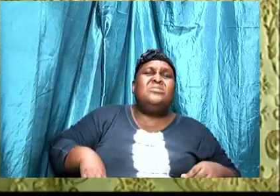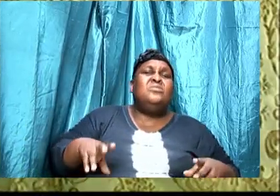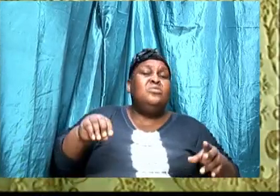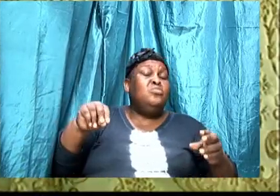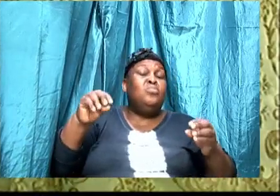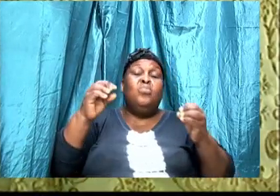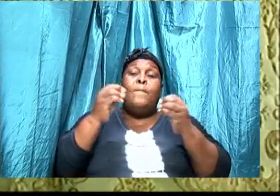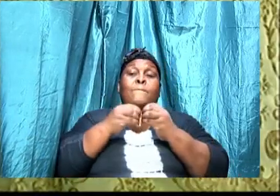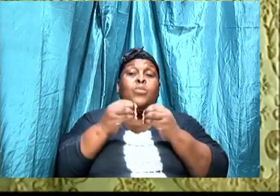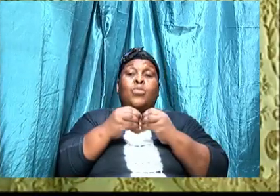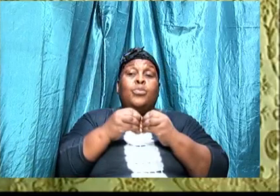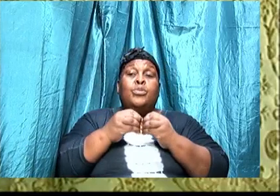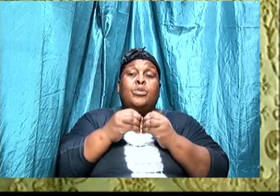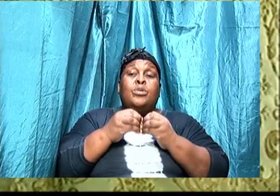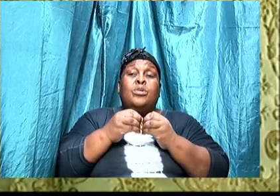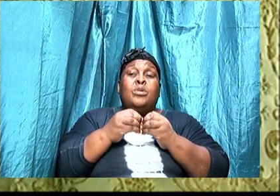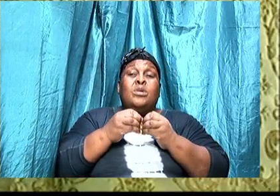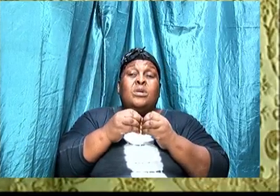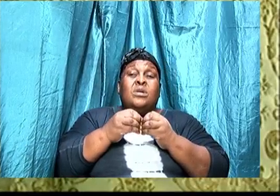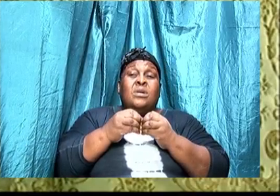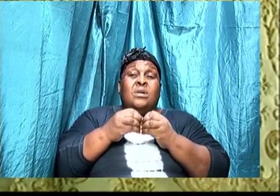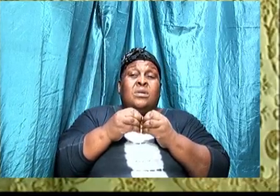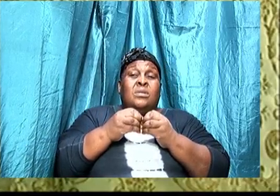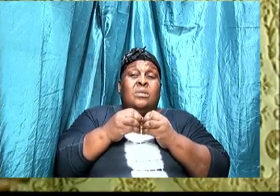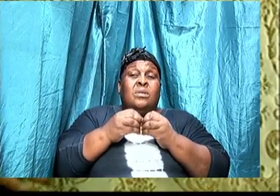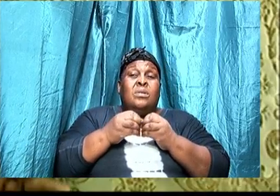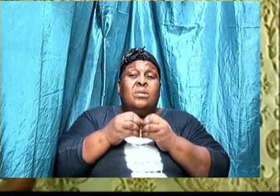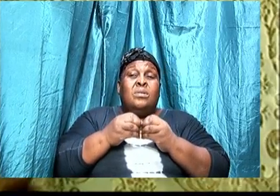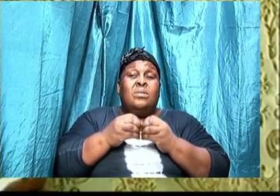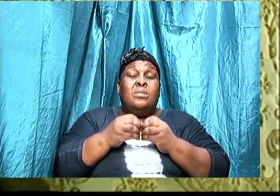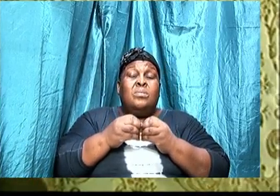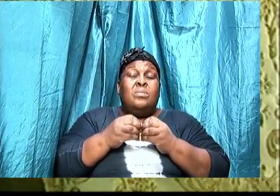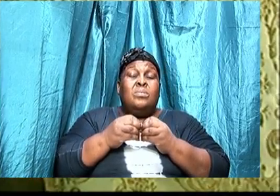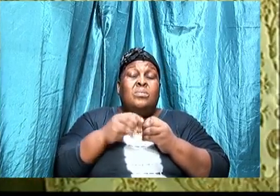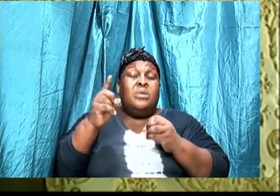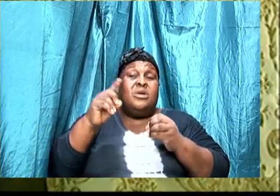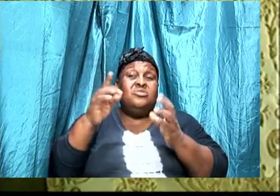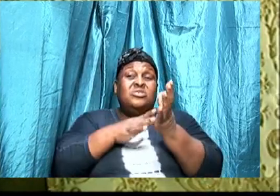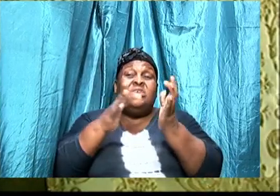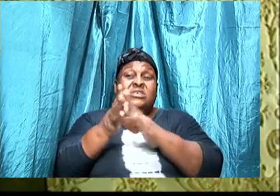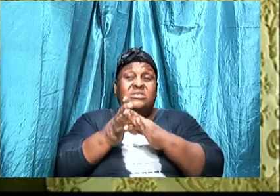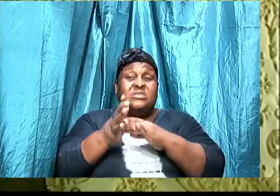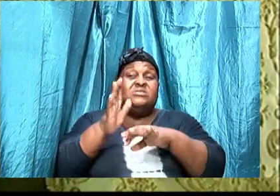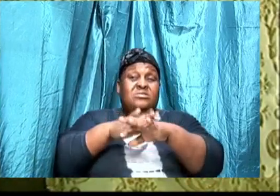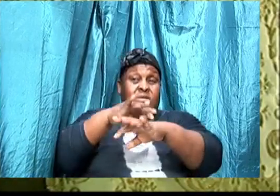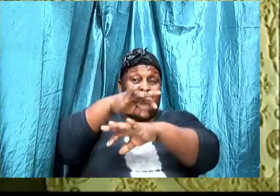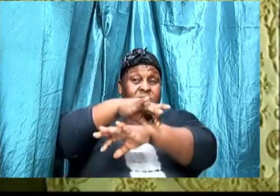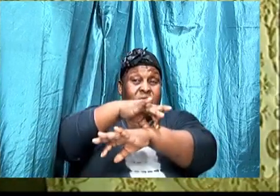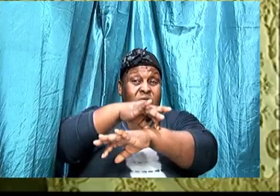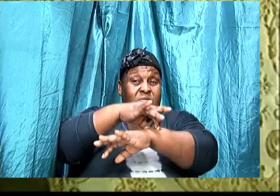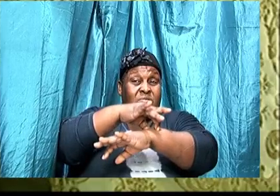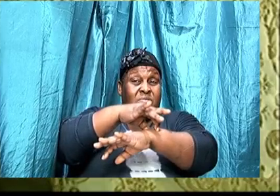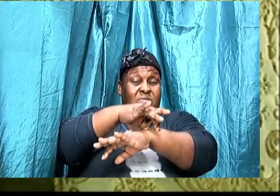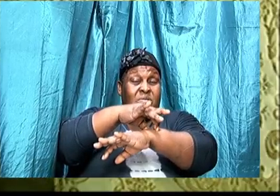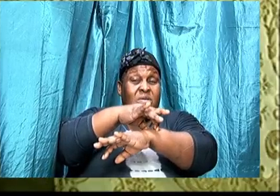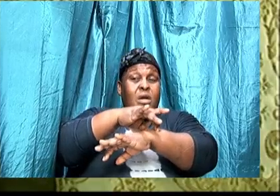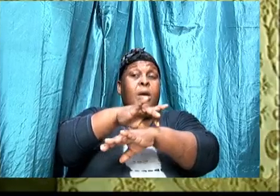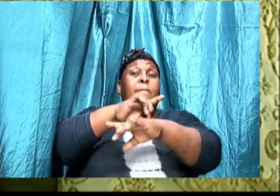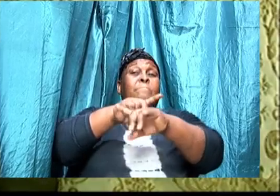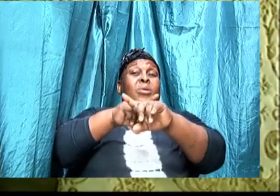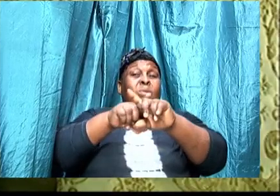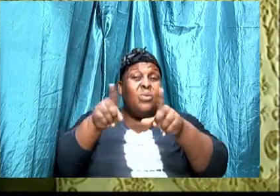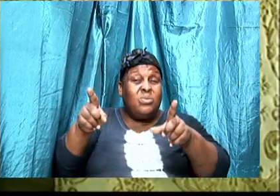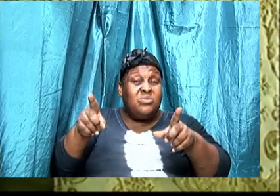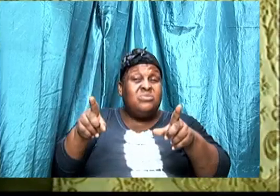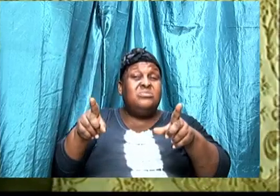longer in that, you know, sphere where he's upon the earth physically. But